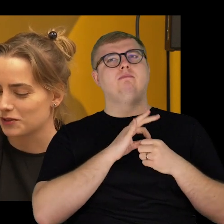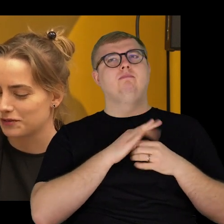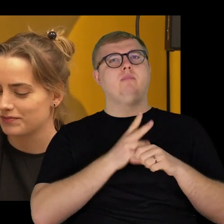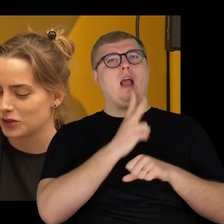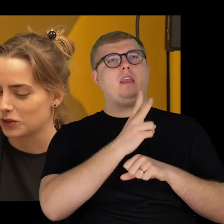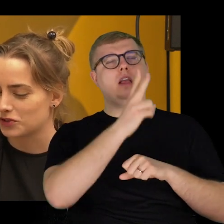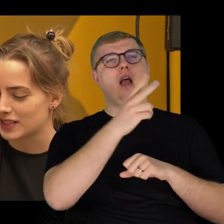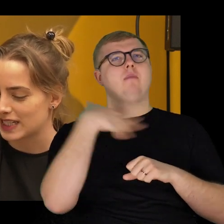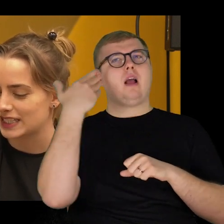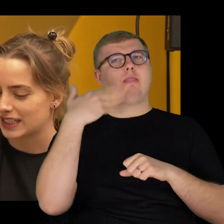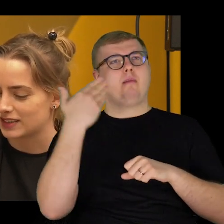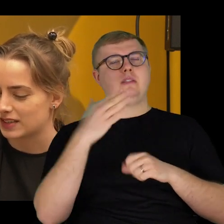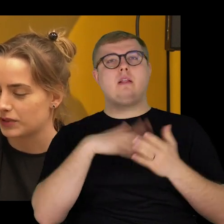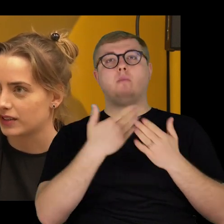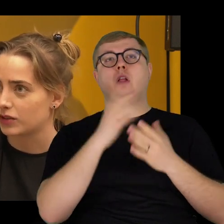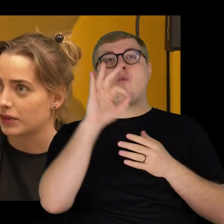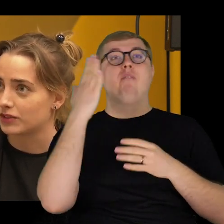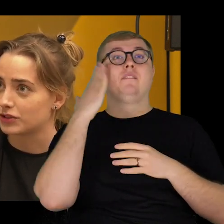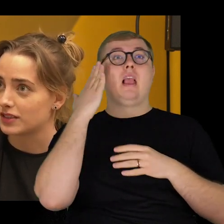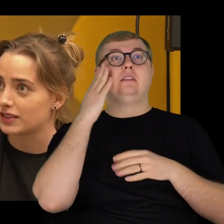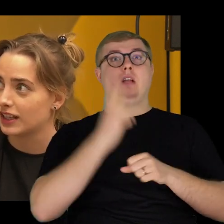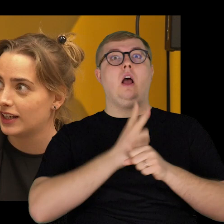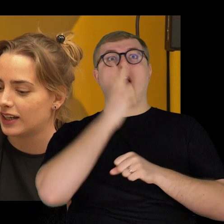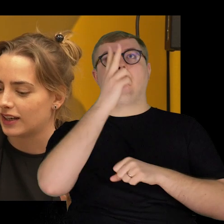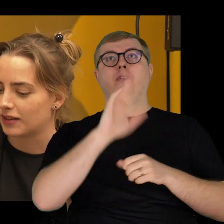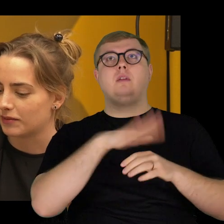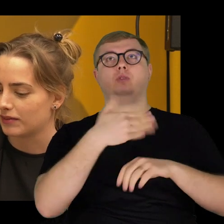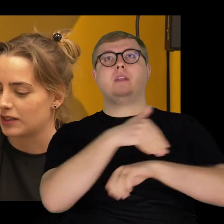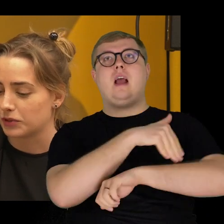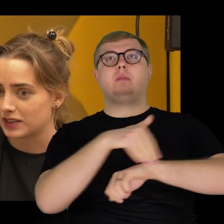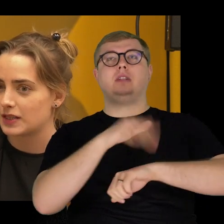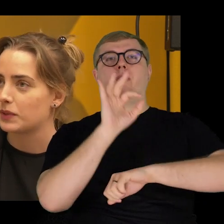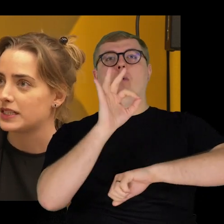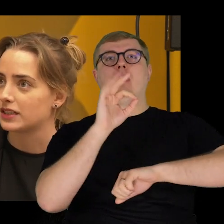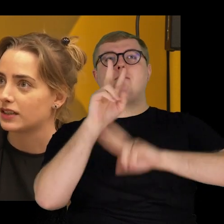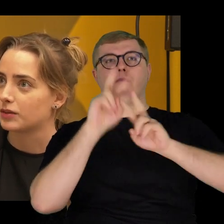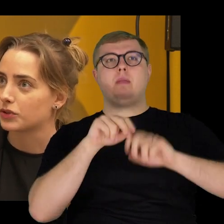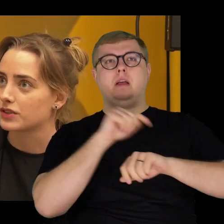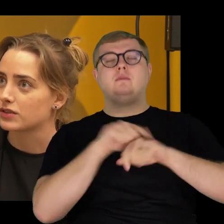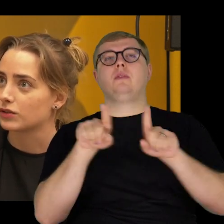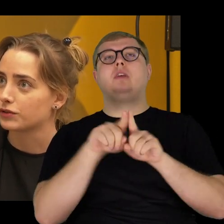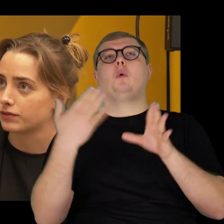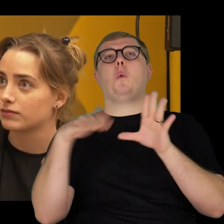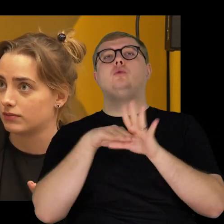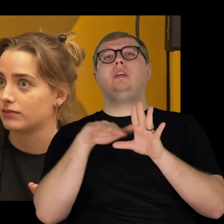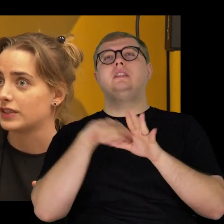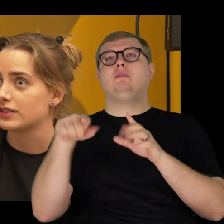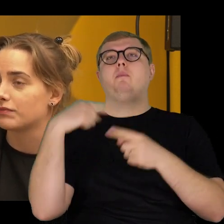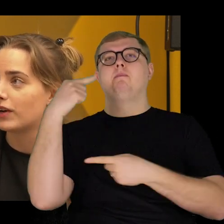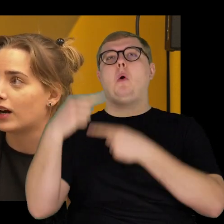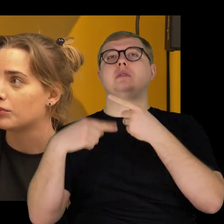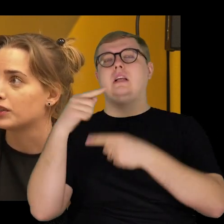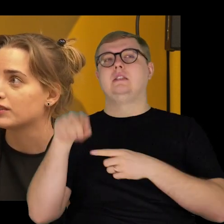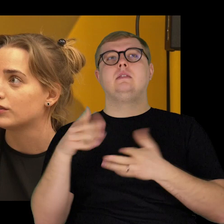because of, transcending disciplinary boundaries and participating in the process of